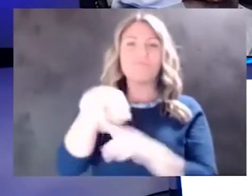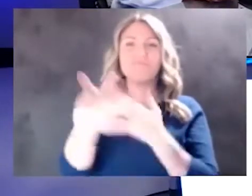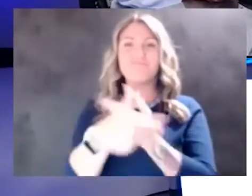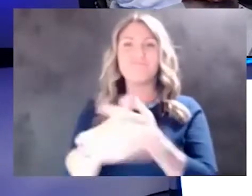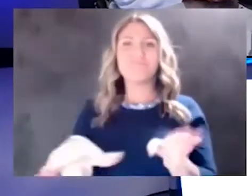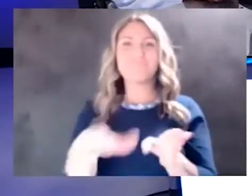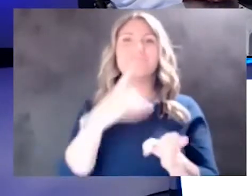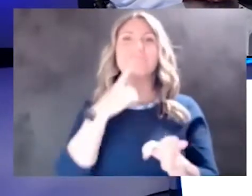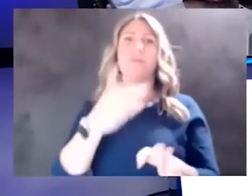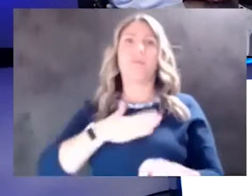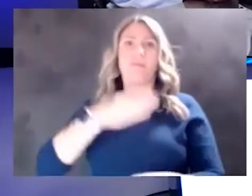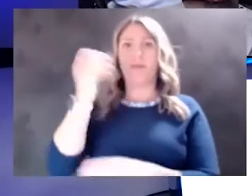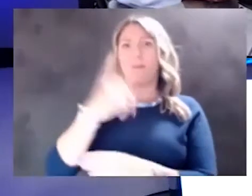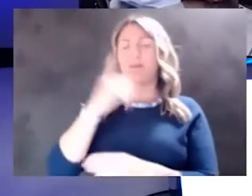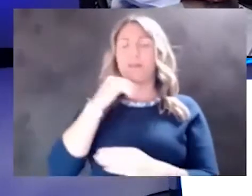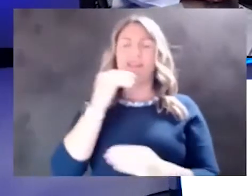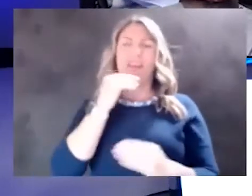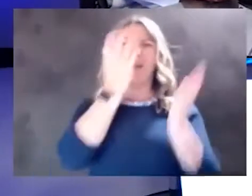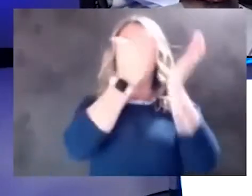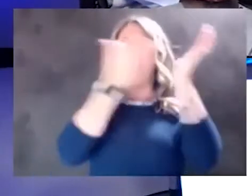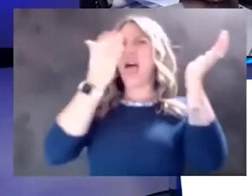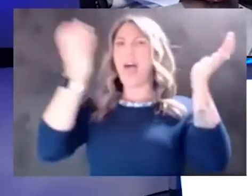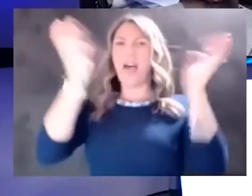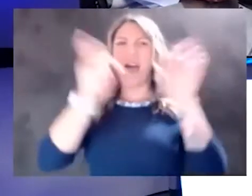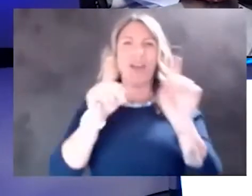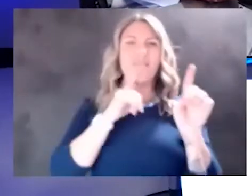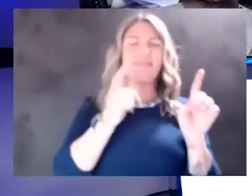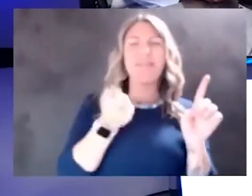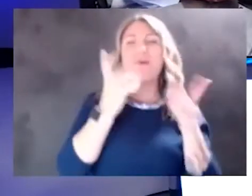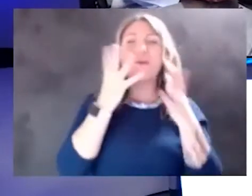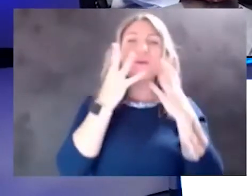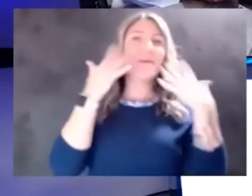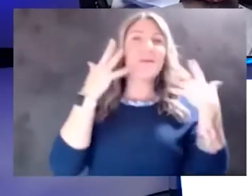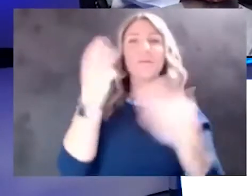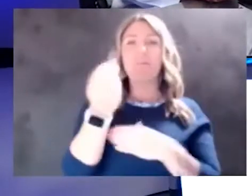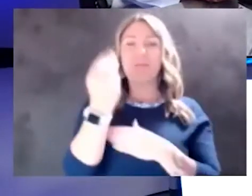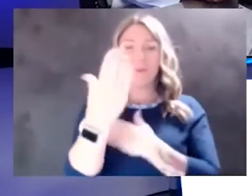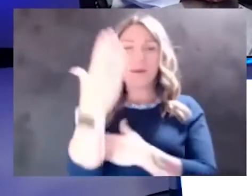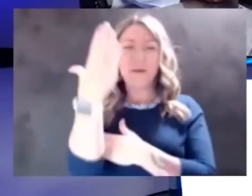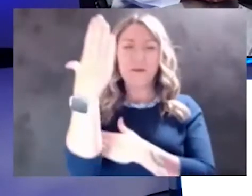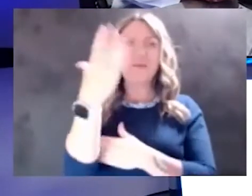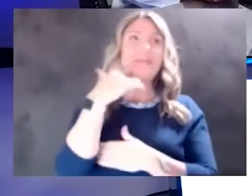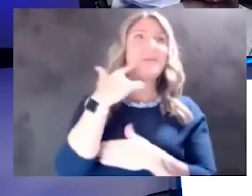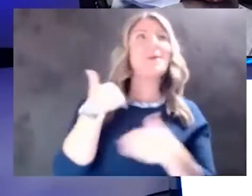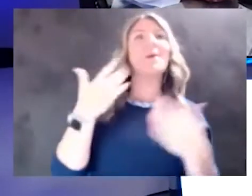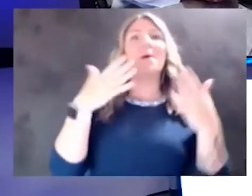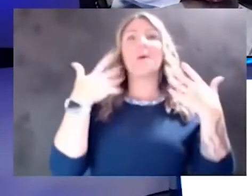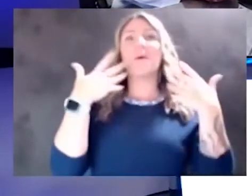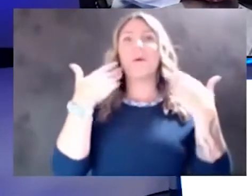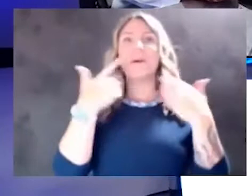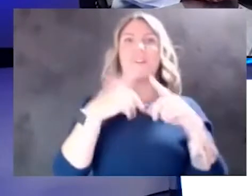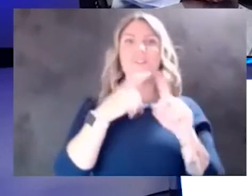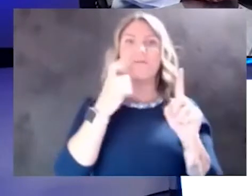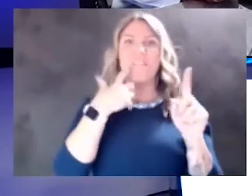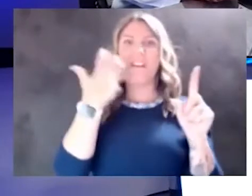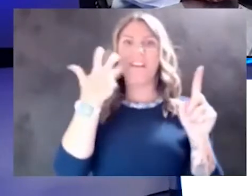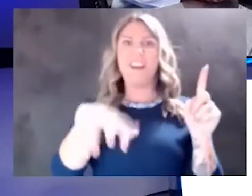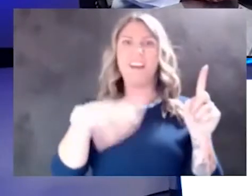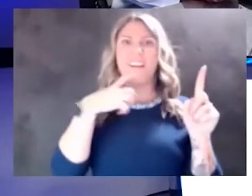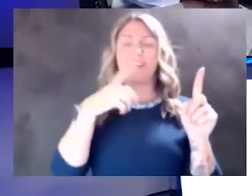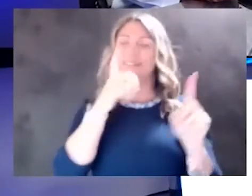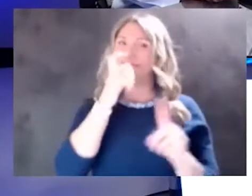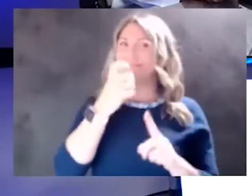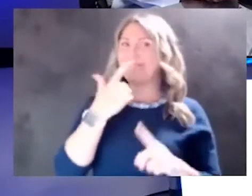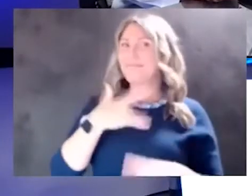be back with you on this cloudy, but just a little cool Monday morning. A little relief from the heat. Doesn't feel bad. We've been getting a little